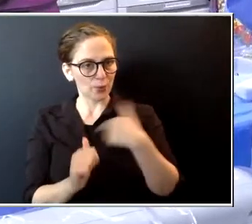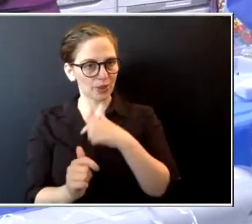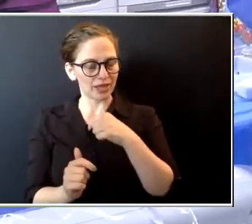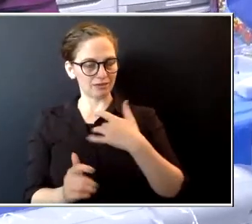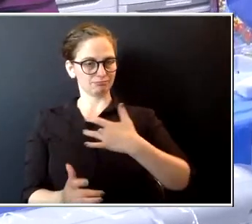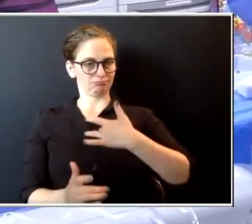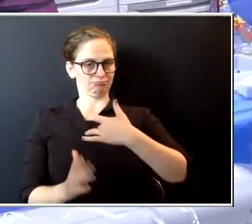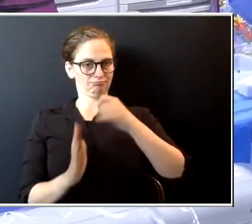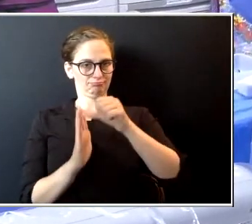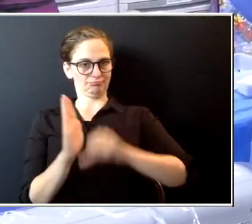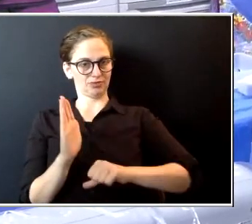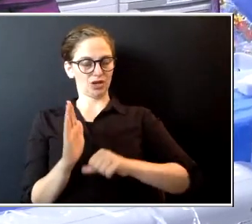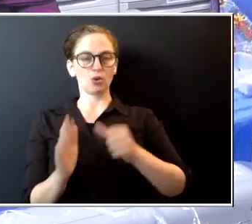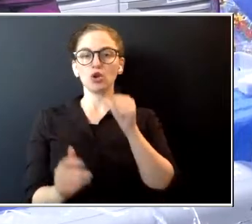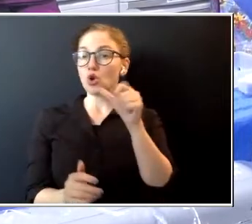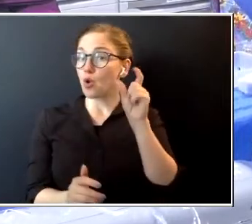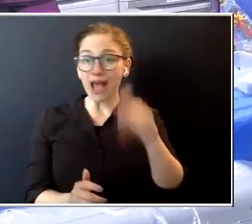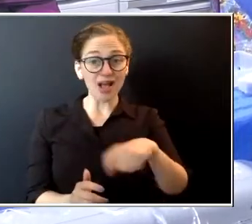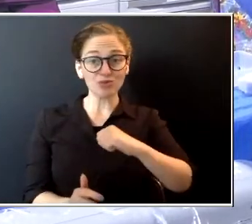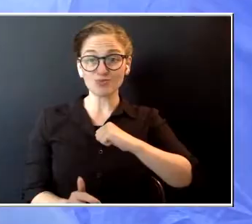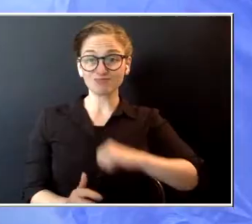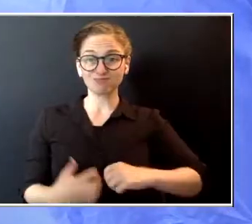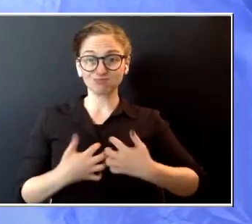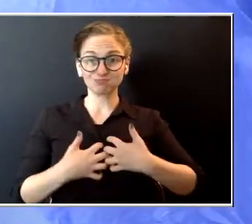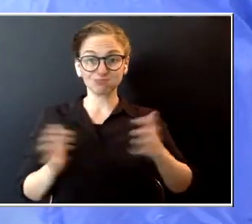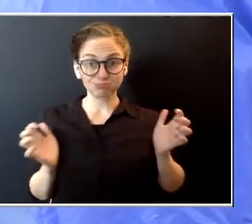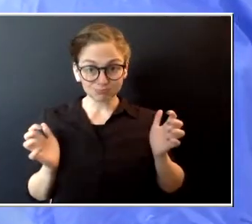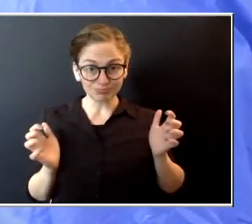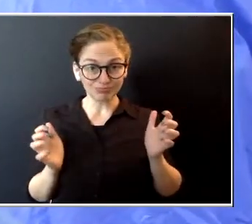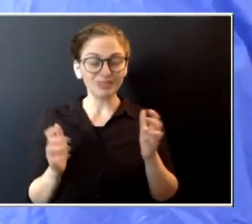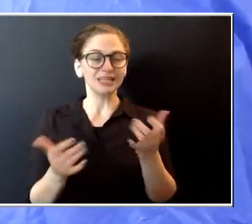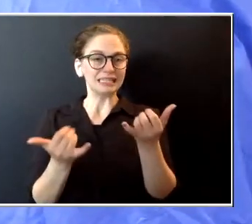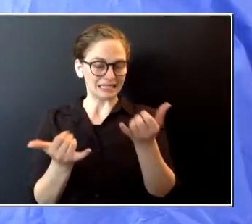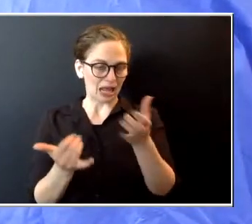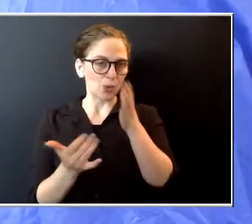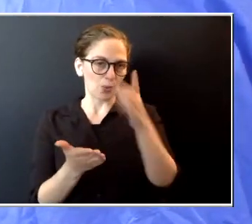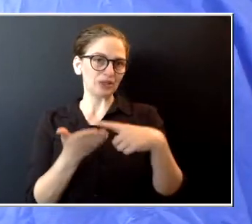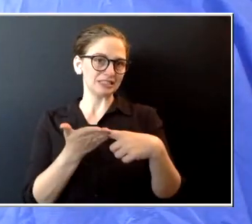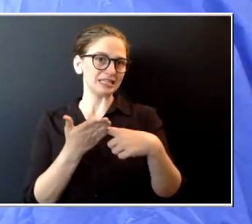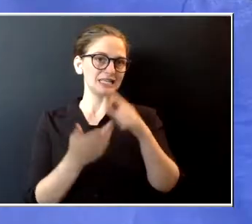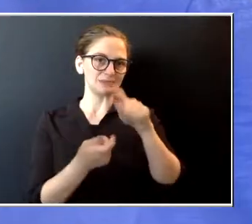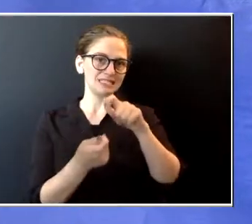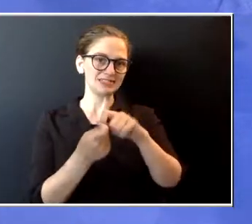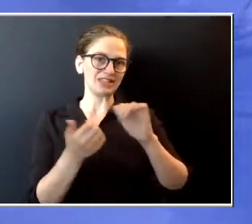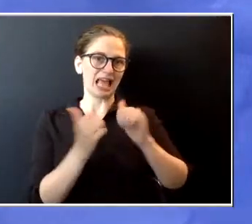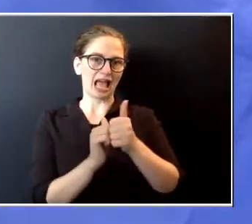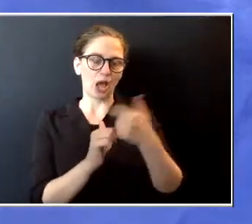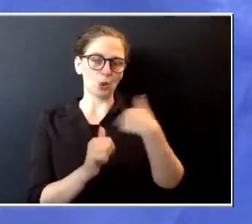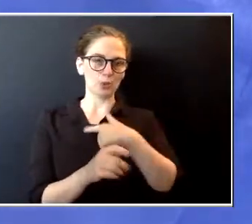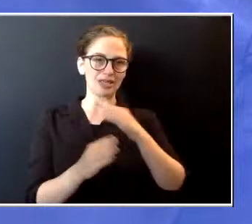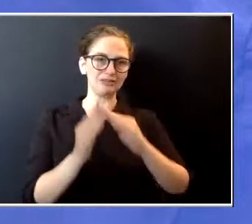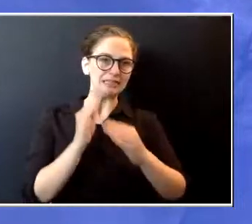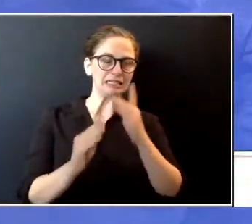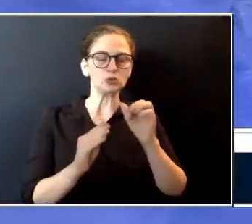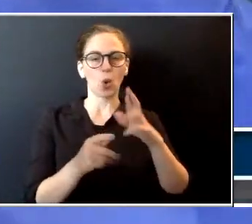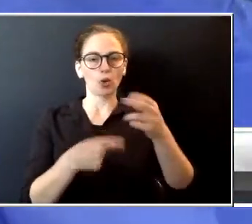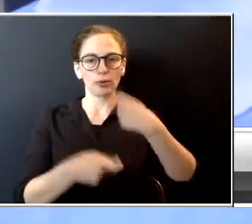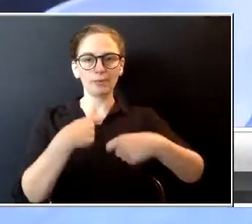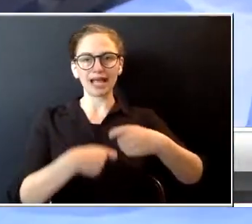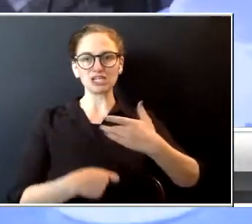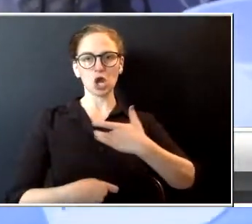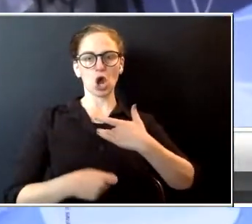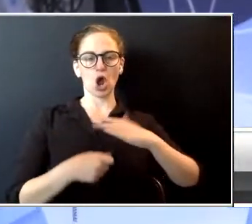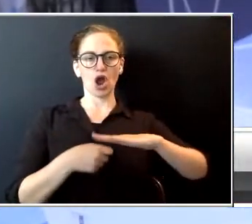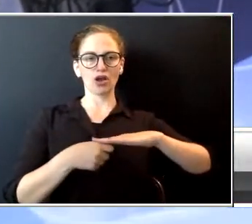those less invasive heart procedures, specifically for repairing or replacing heart valves, a surgery that when I was younger, patients were off in the hospital